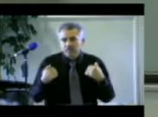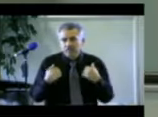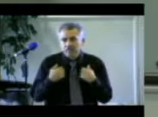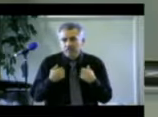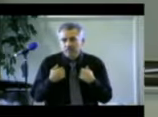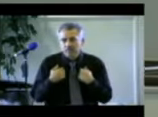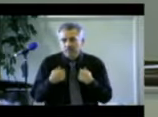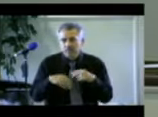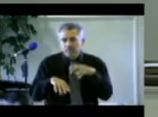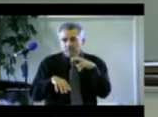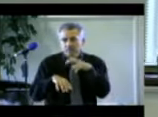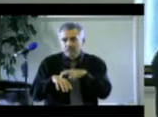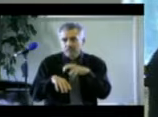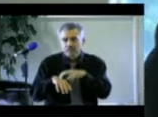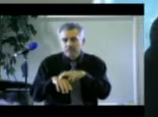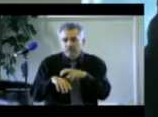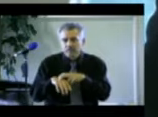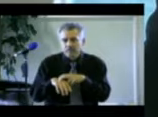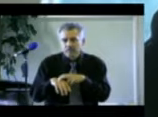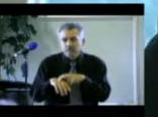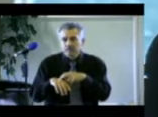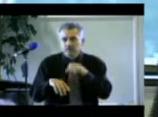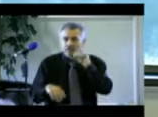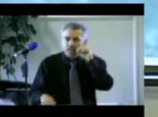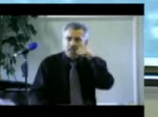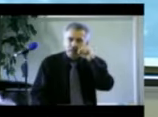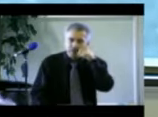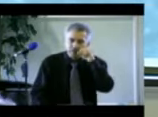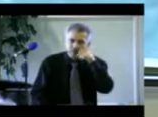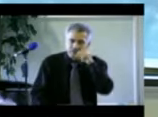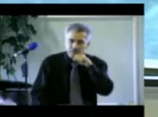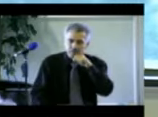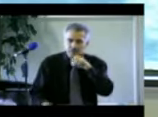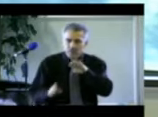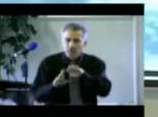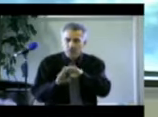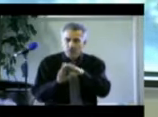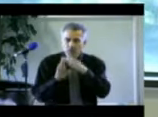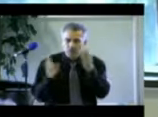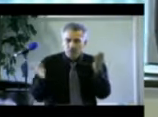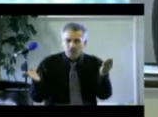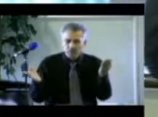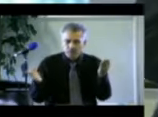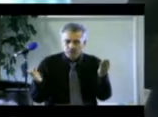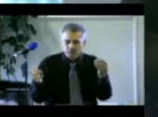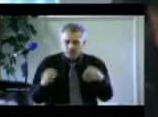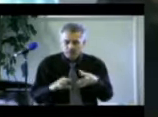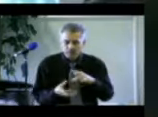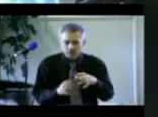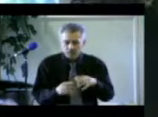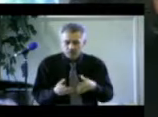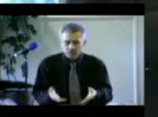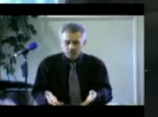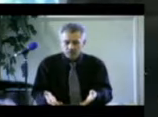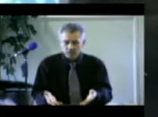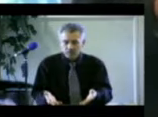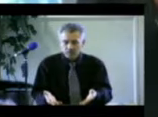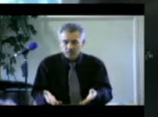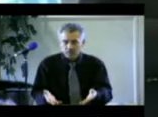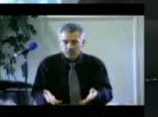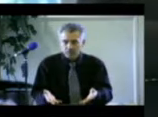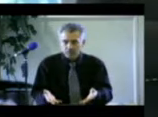and potatoes, and we had peelings. And I opened up the dishwasher, or the washing machine, and there were